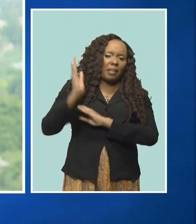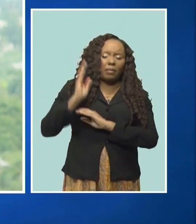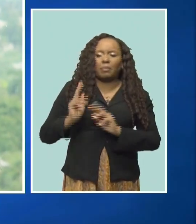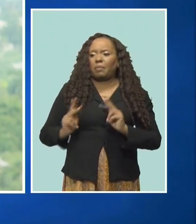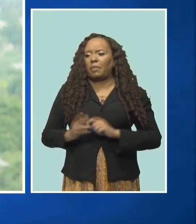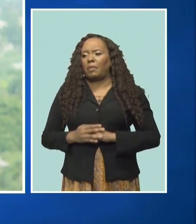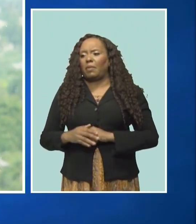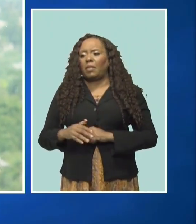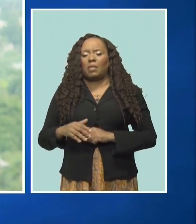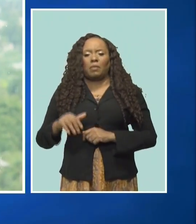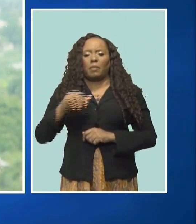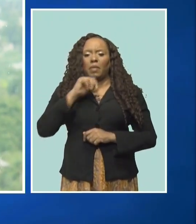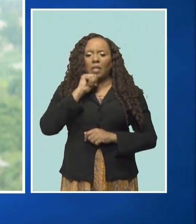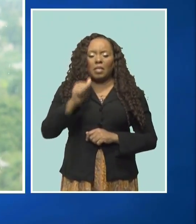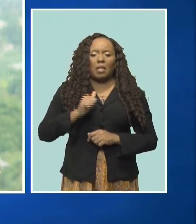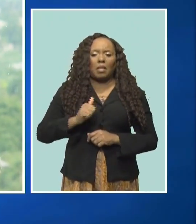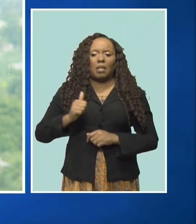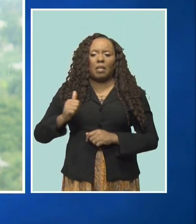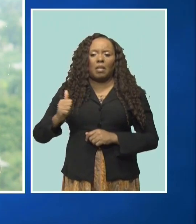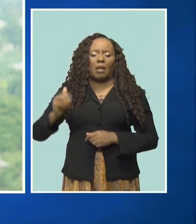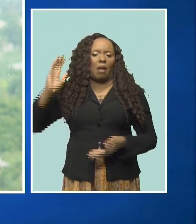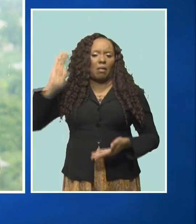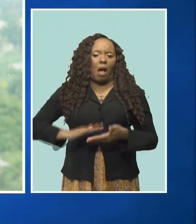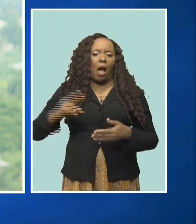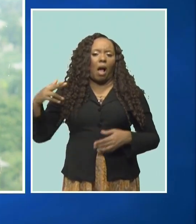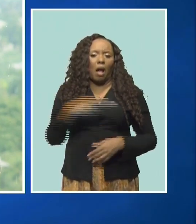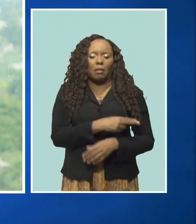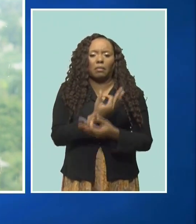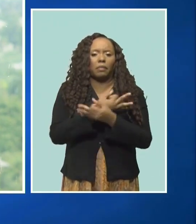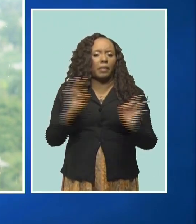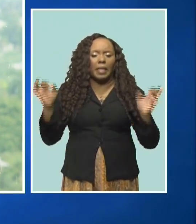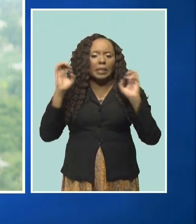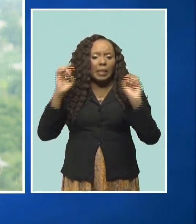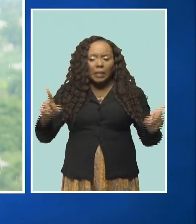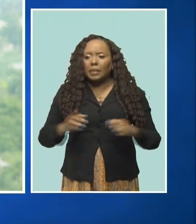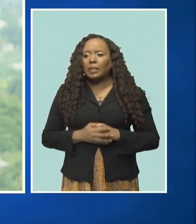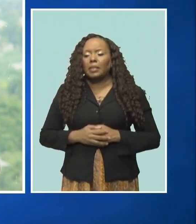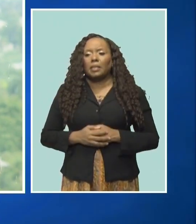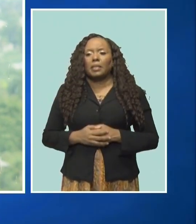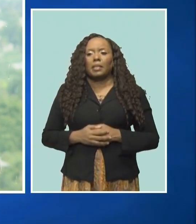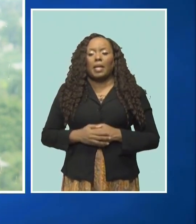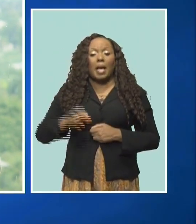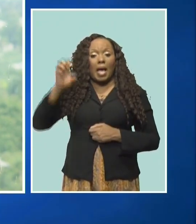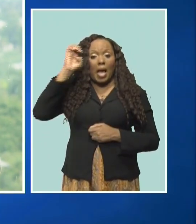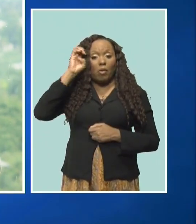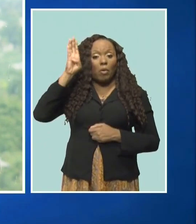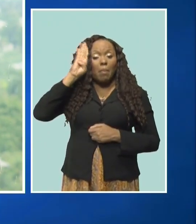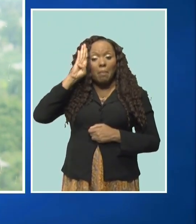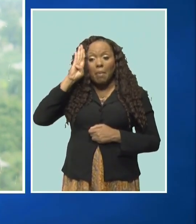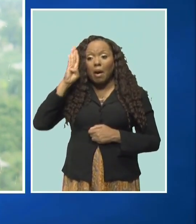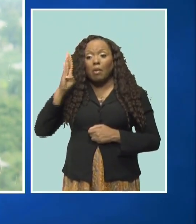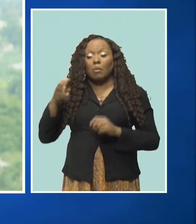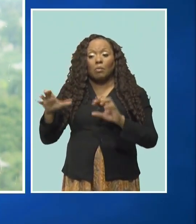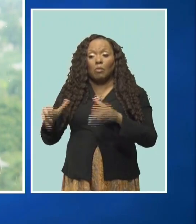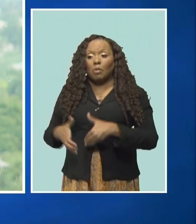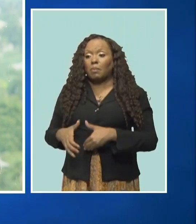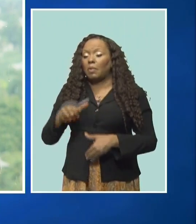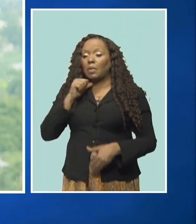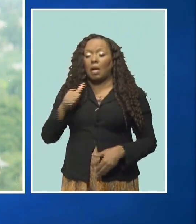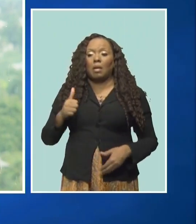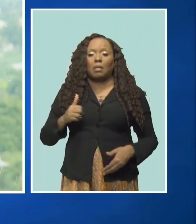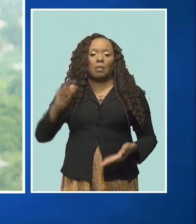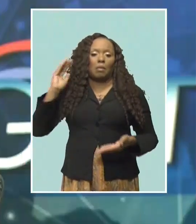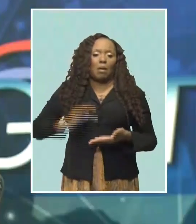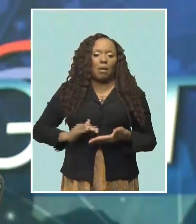cut free education in that way. The current party of Errol Walton Barrow would not have cut benefits to families that they need to support